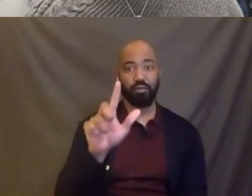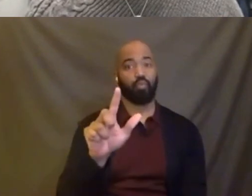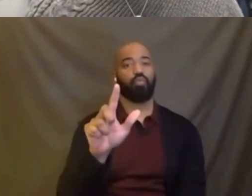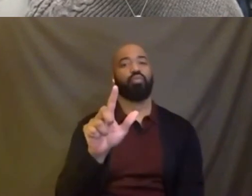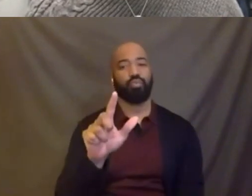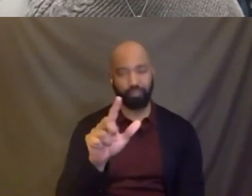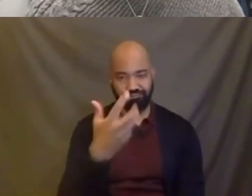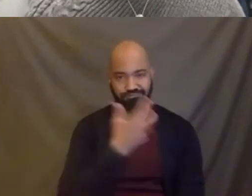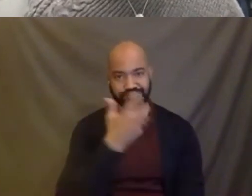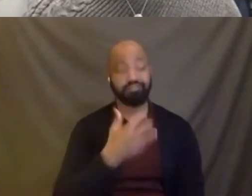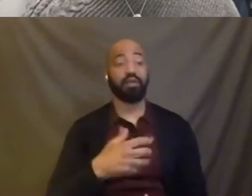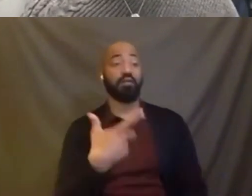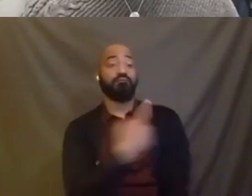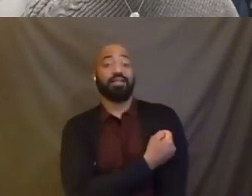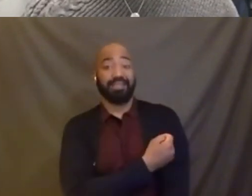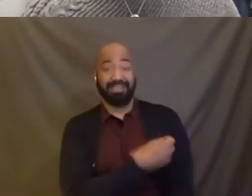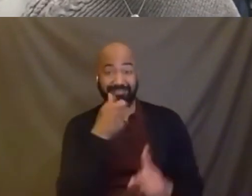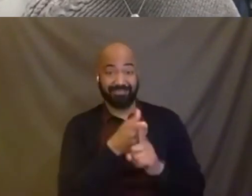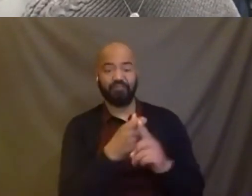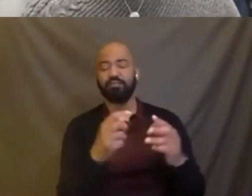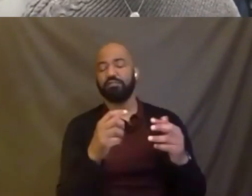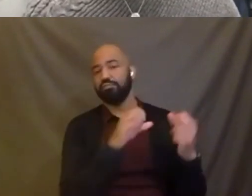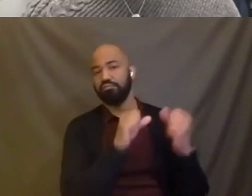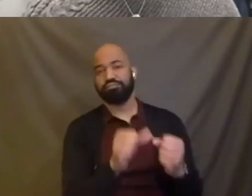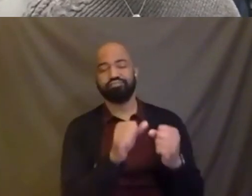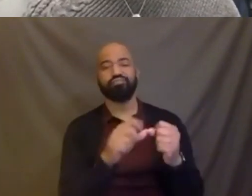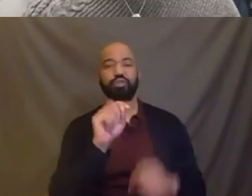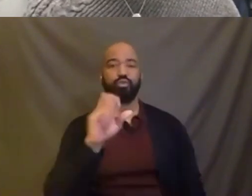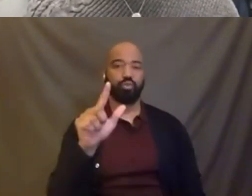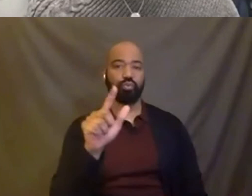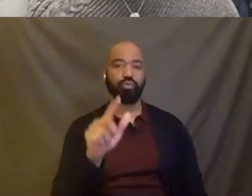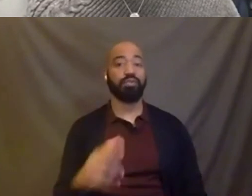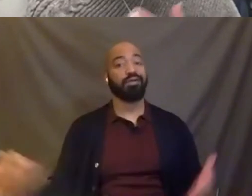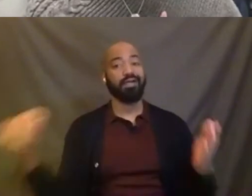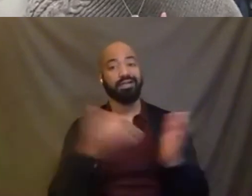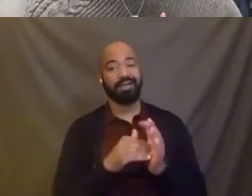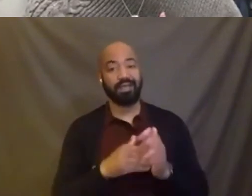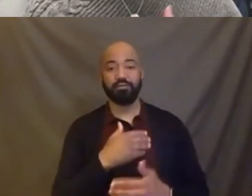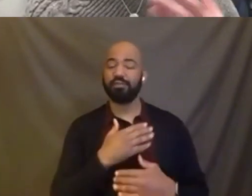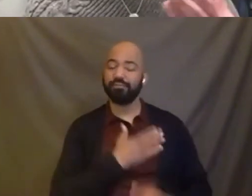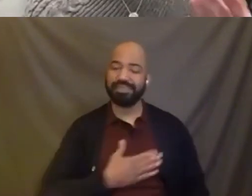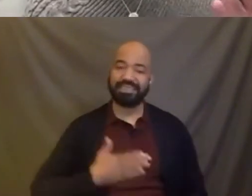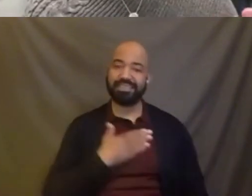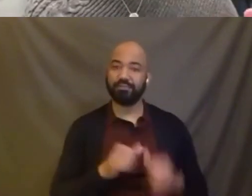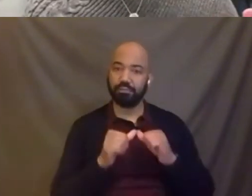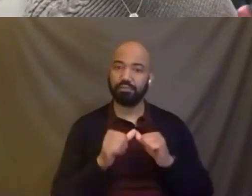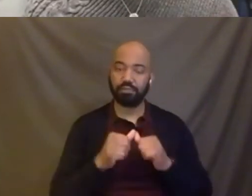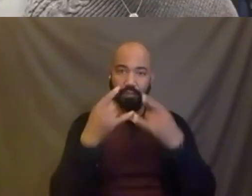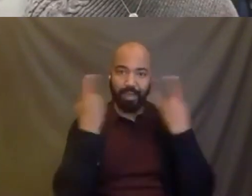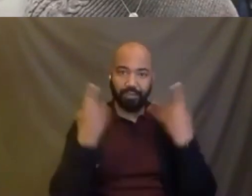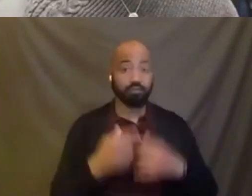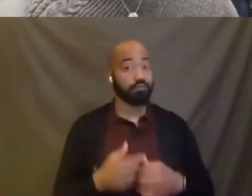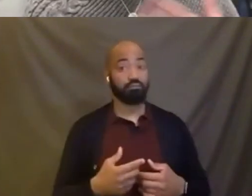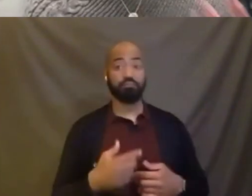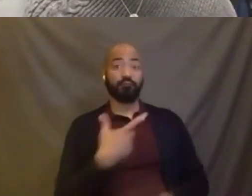really a powerful tool. With that being said, please continue to mask, even if you're vaccinated. This